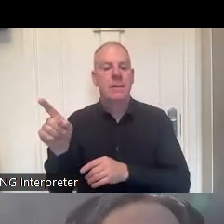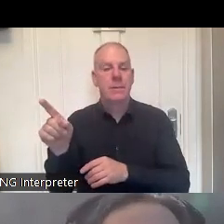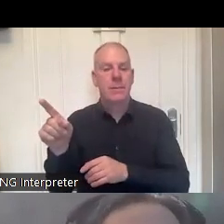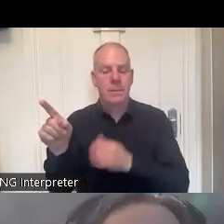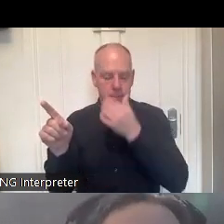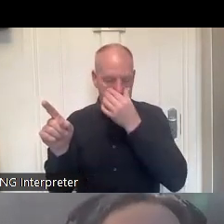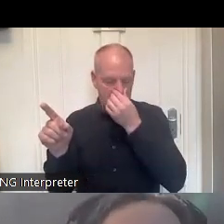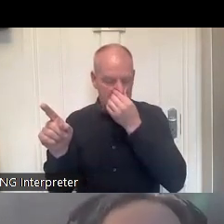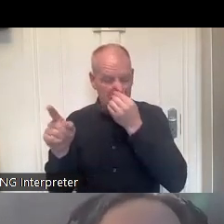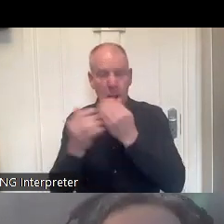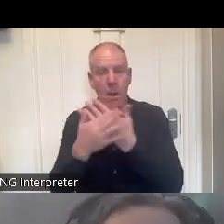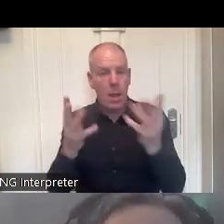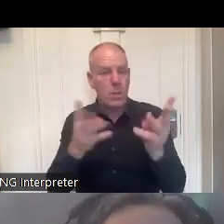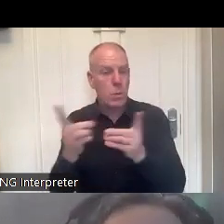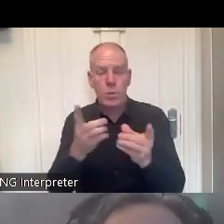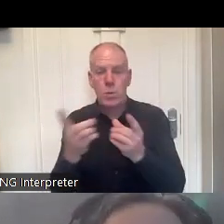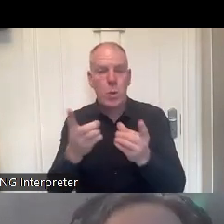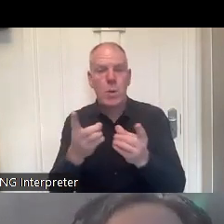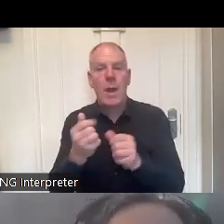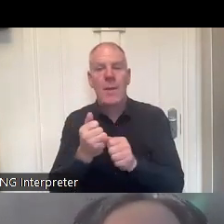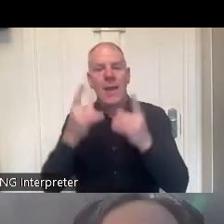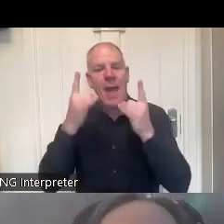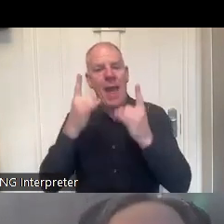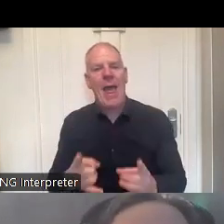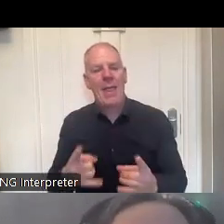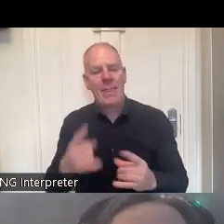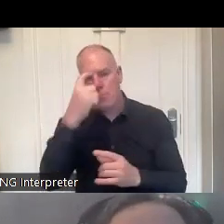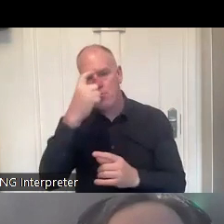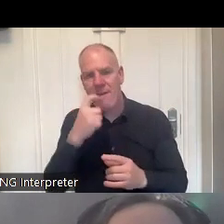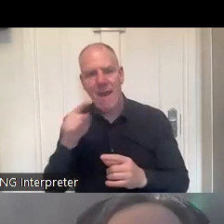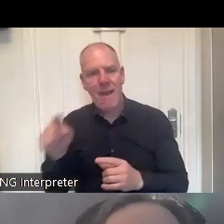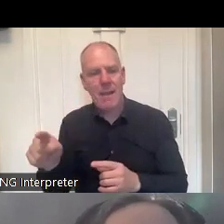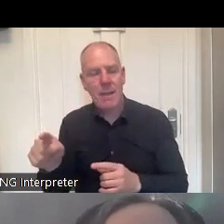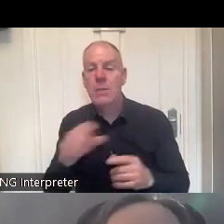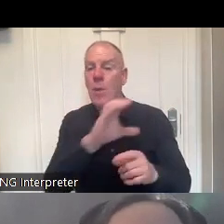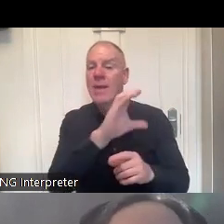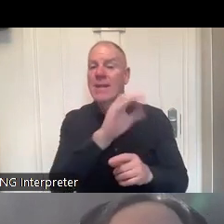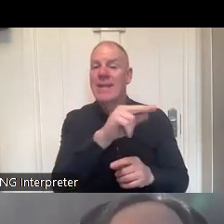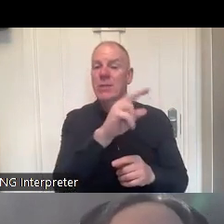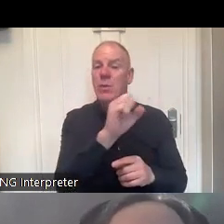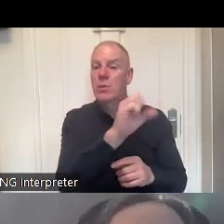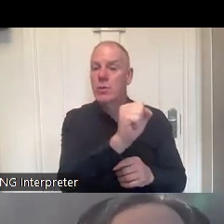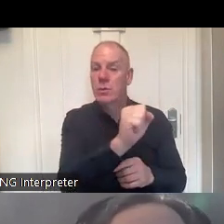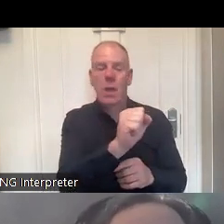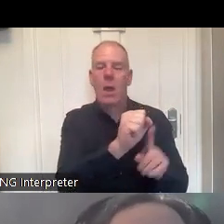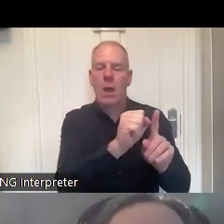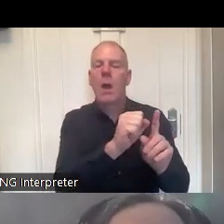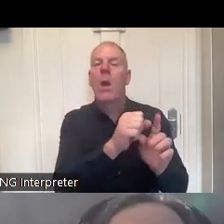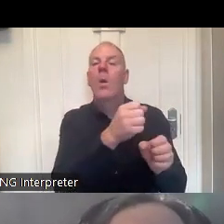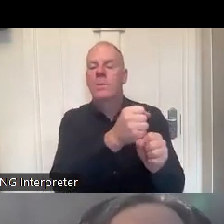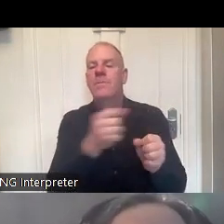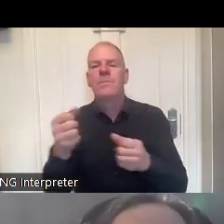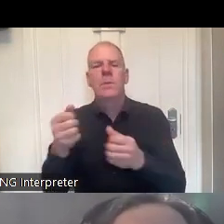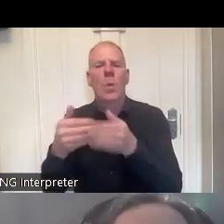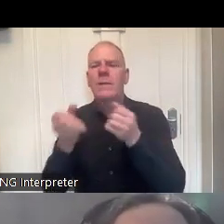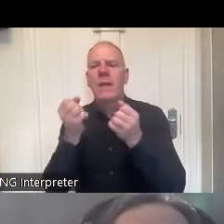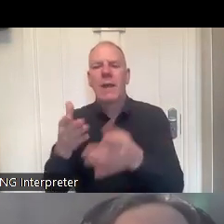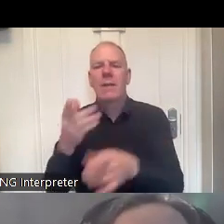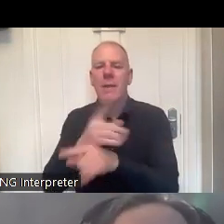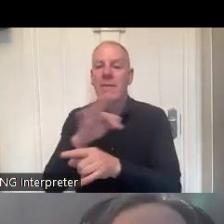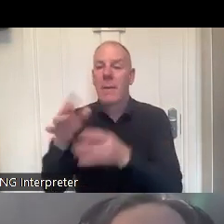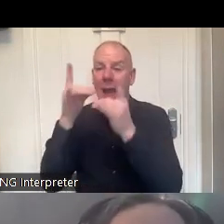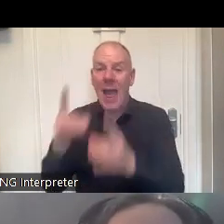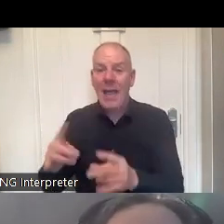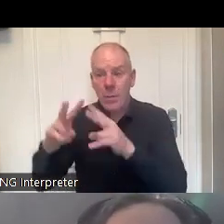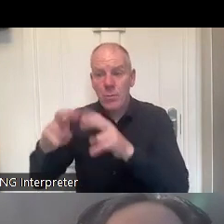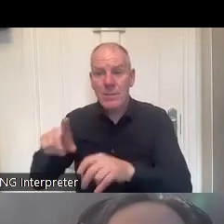there's more work now being done on health profiles. So we are moving on from the census data to what's available within health. And there's work